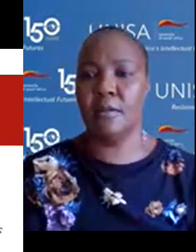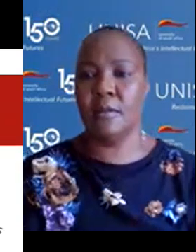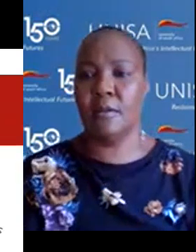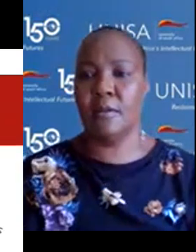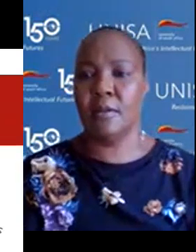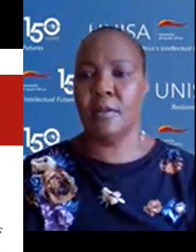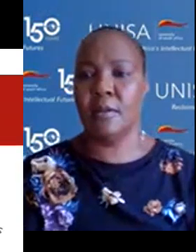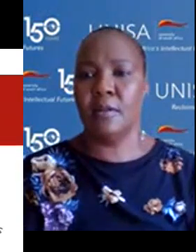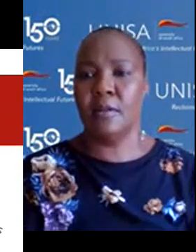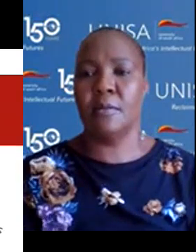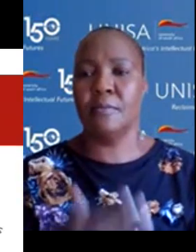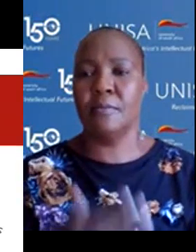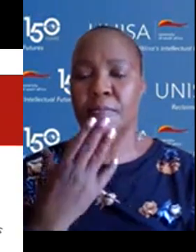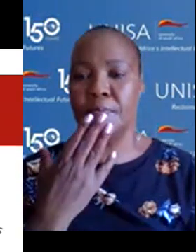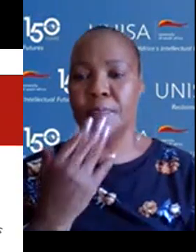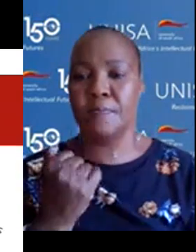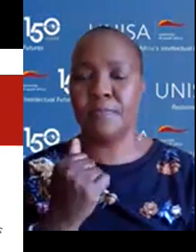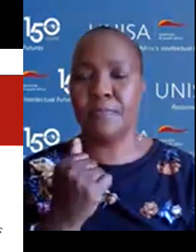to mute here.